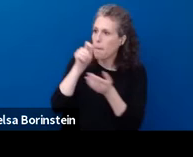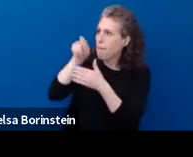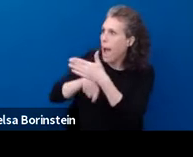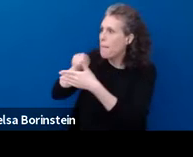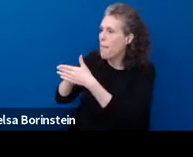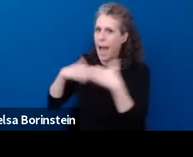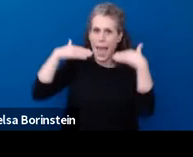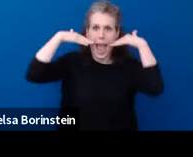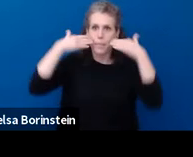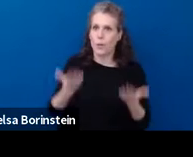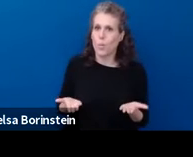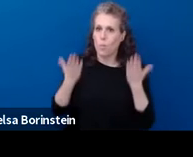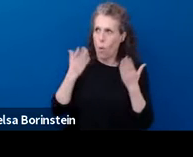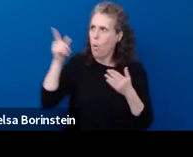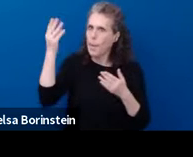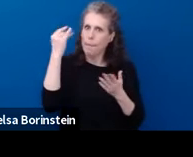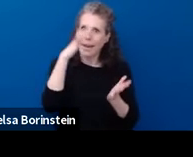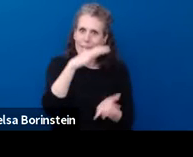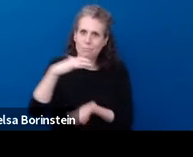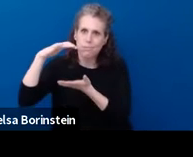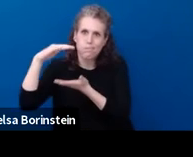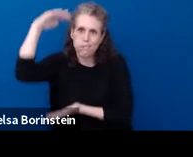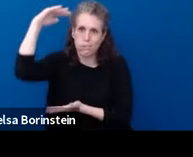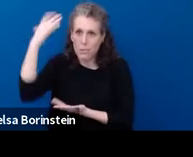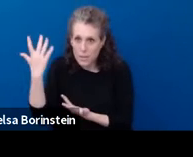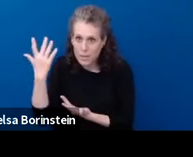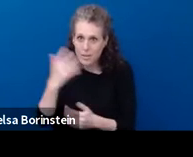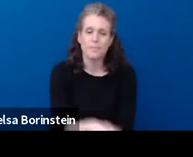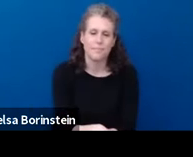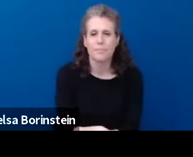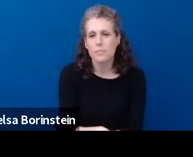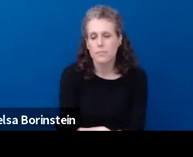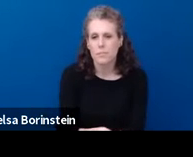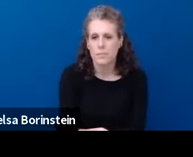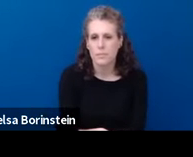be financially rewarding. And because I think that many times